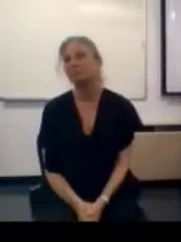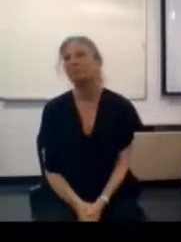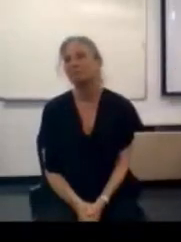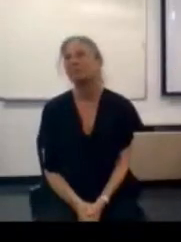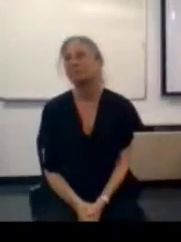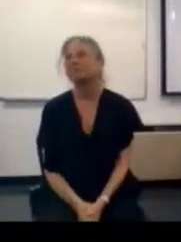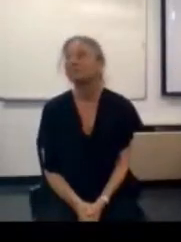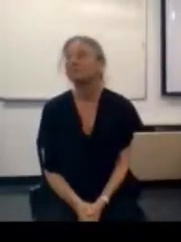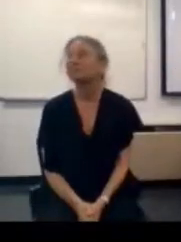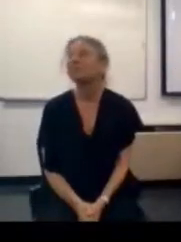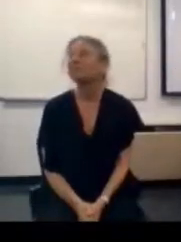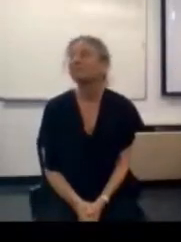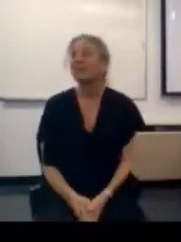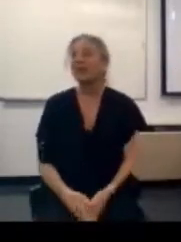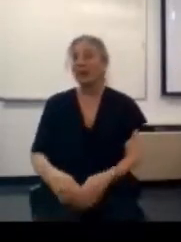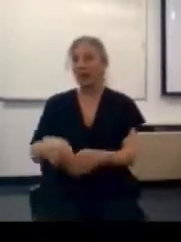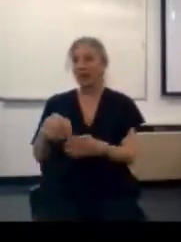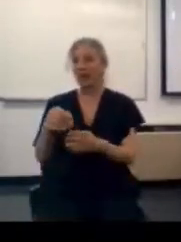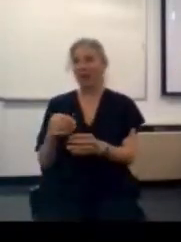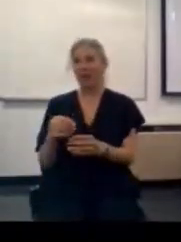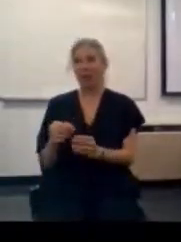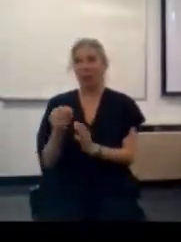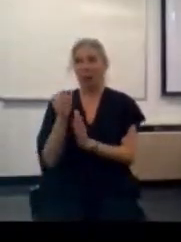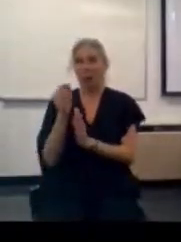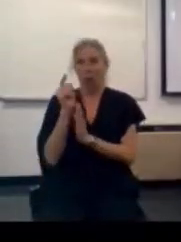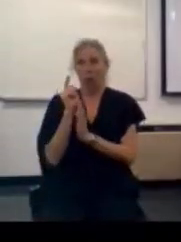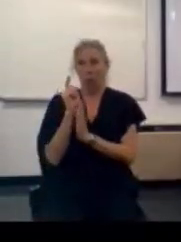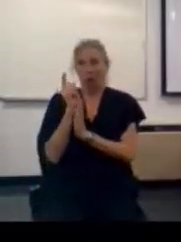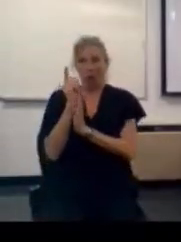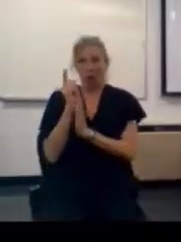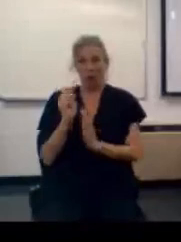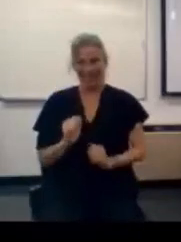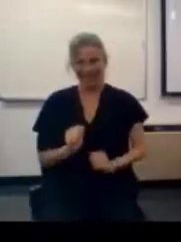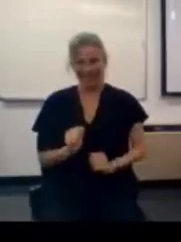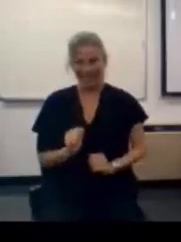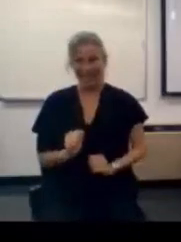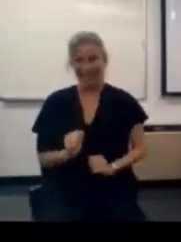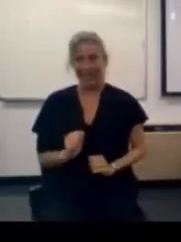Okay, where's the other one? One moment.